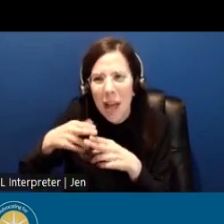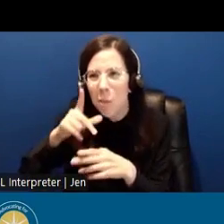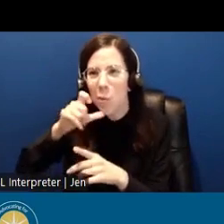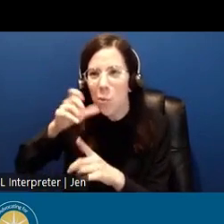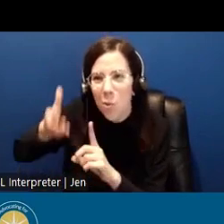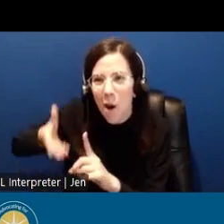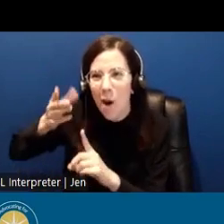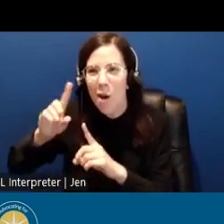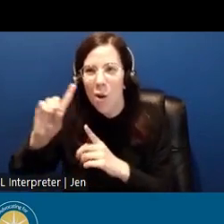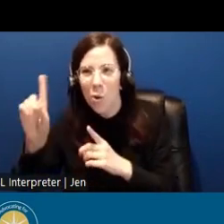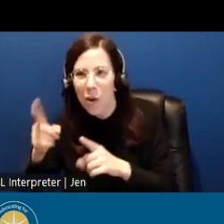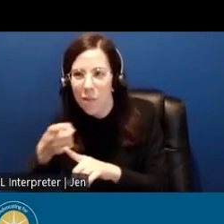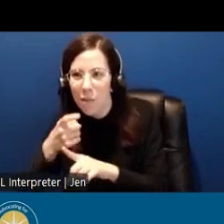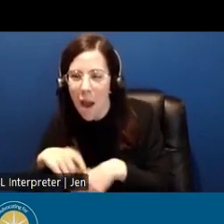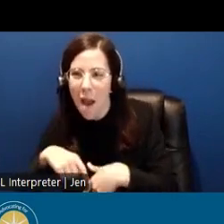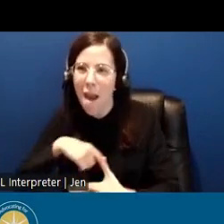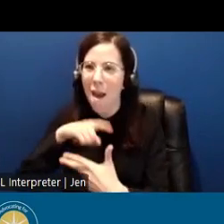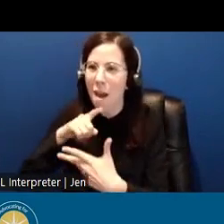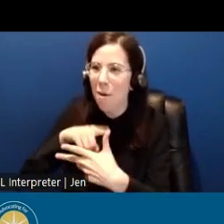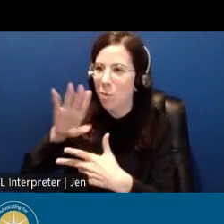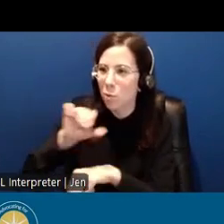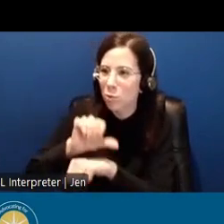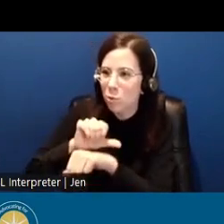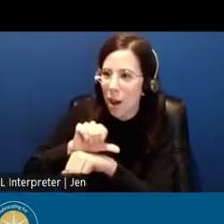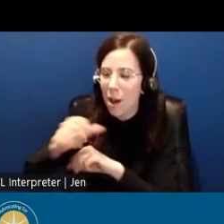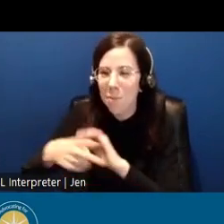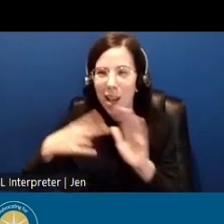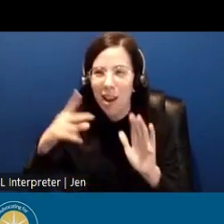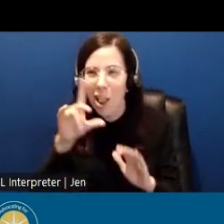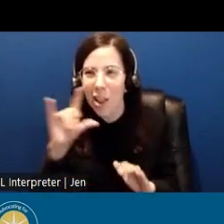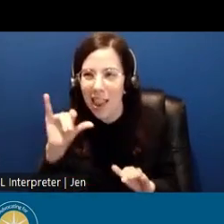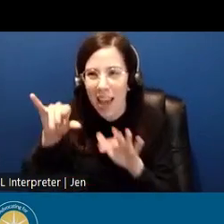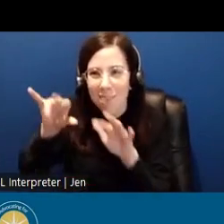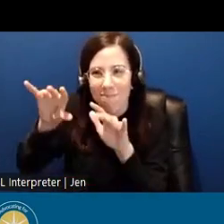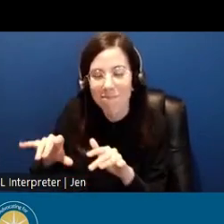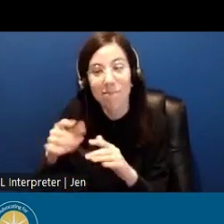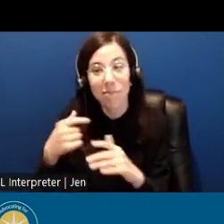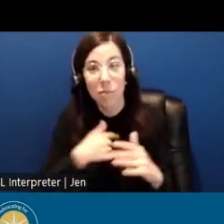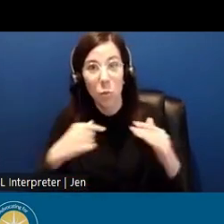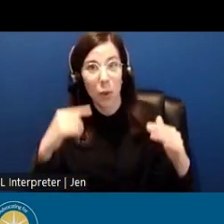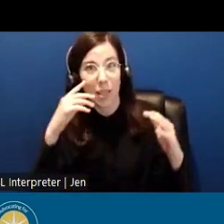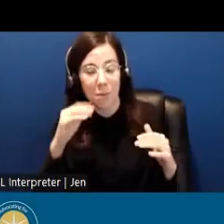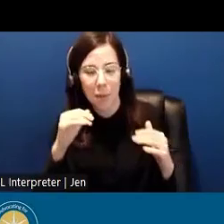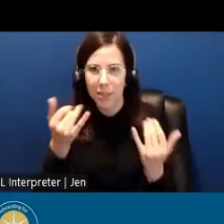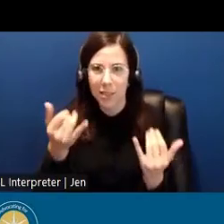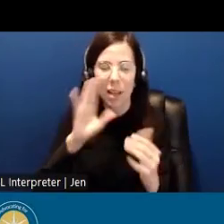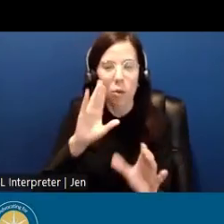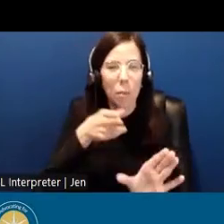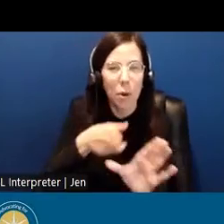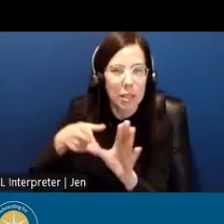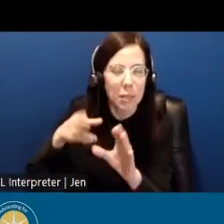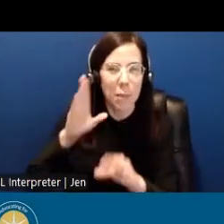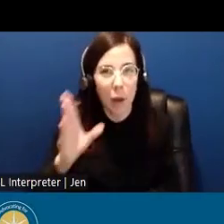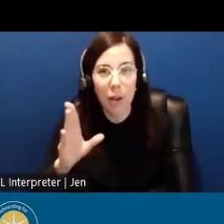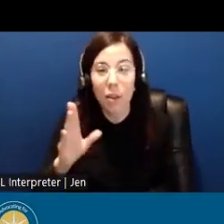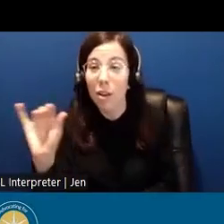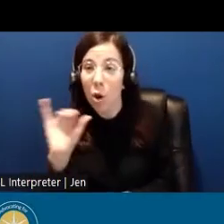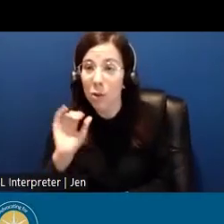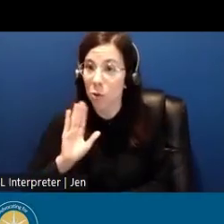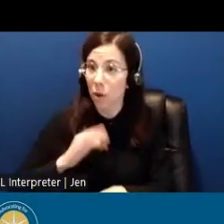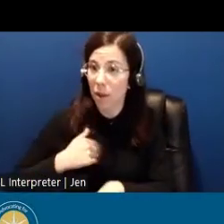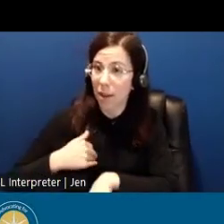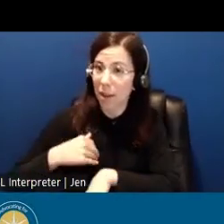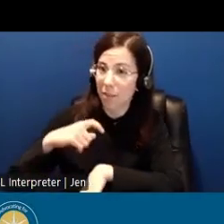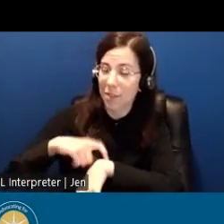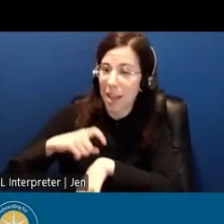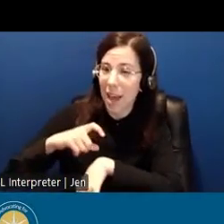joining from and what your role is. This is expected to be an engaging presentation and some Q&A moments where